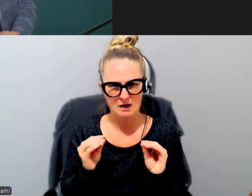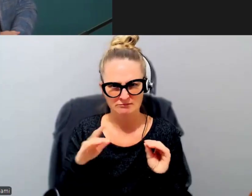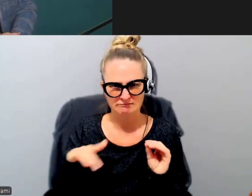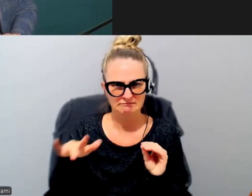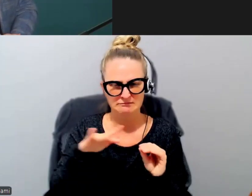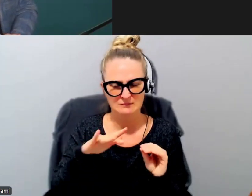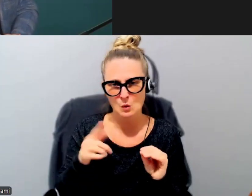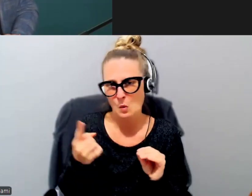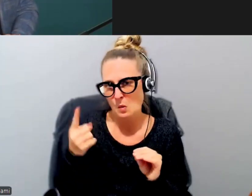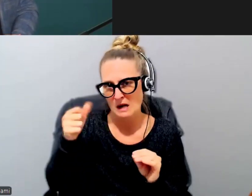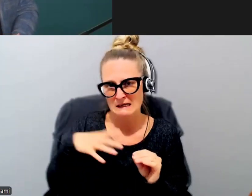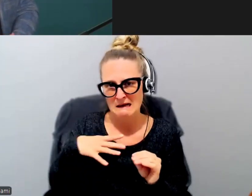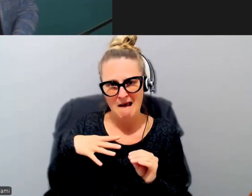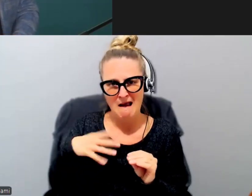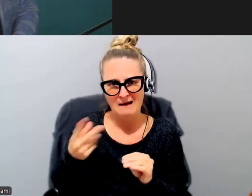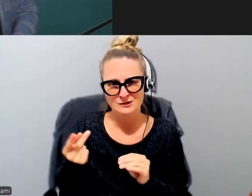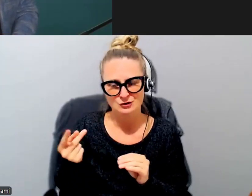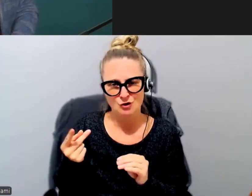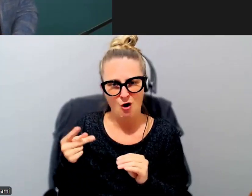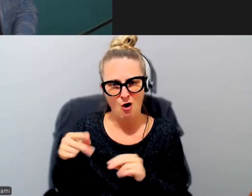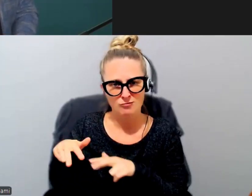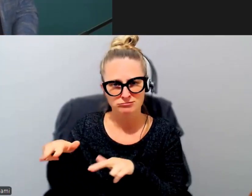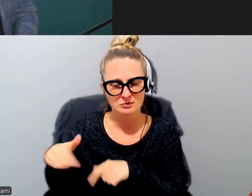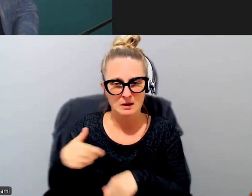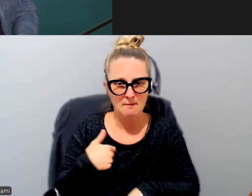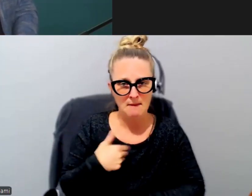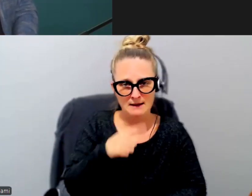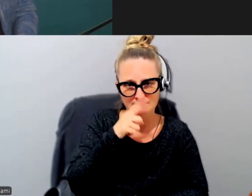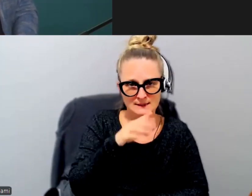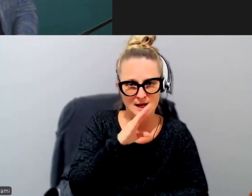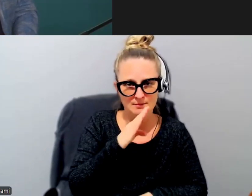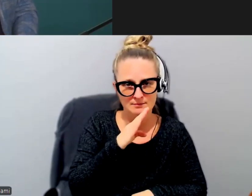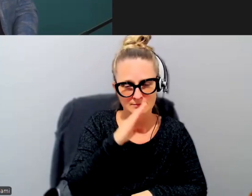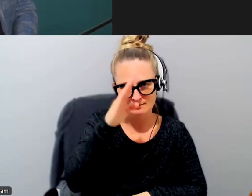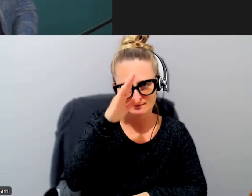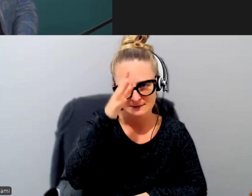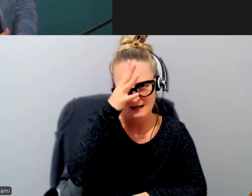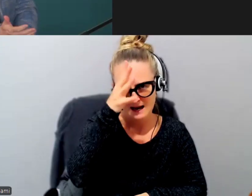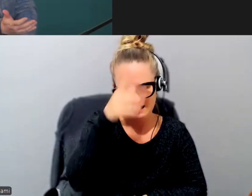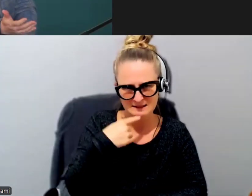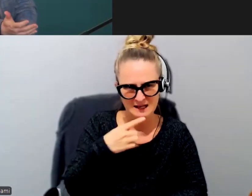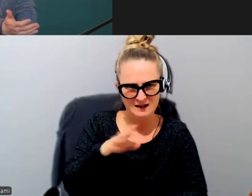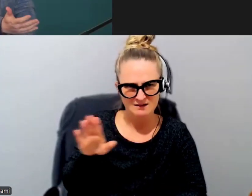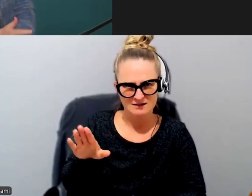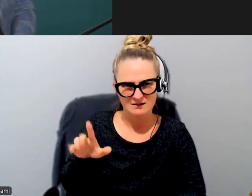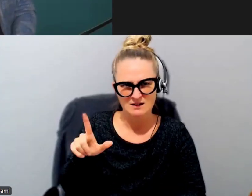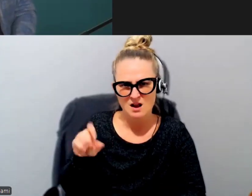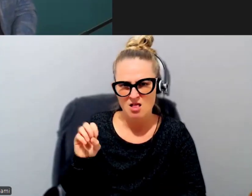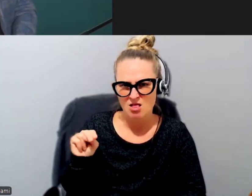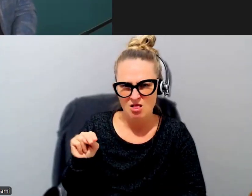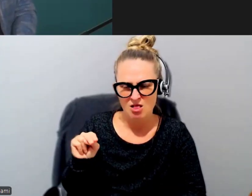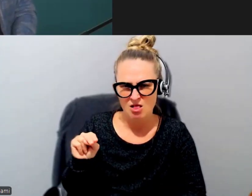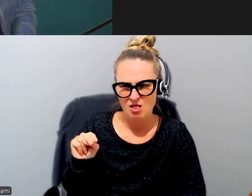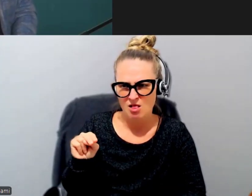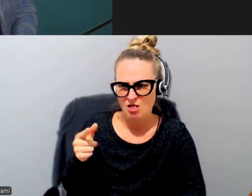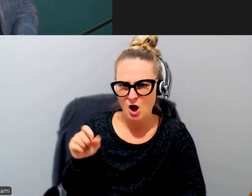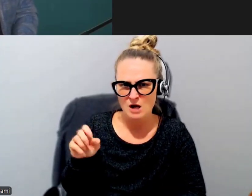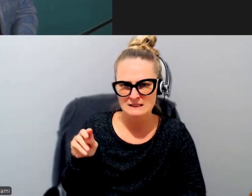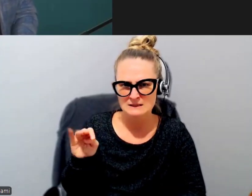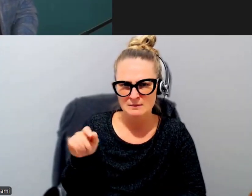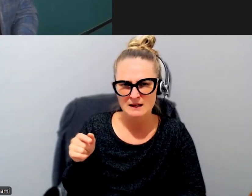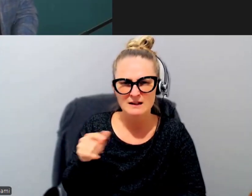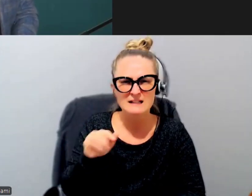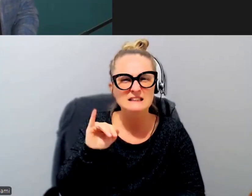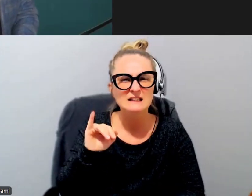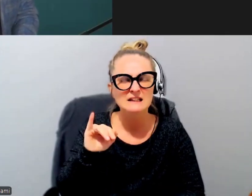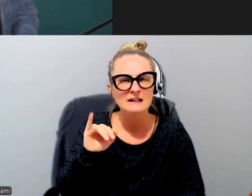his dog. And my stepdad looks at him and he goes, "Landsman?" Which is, Yiddish for